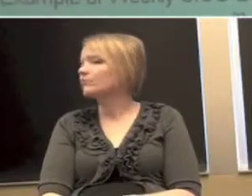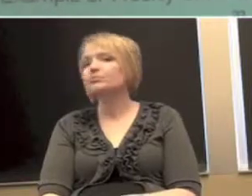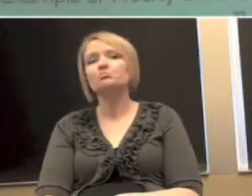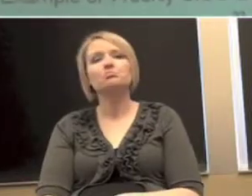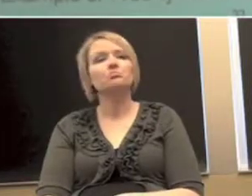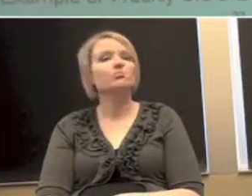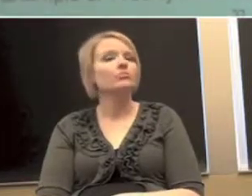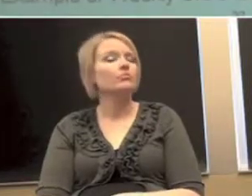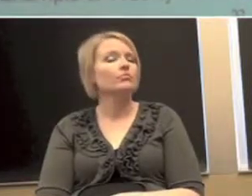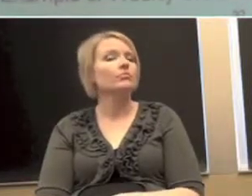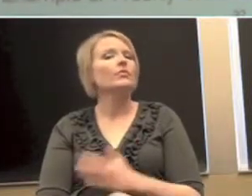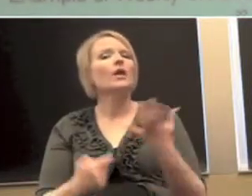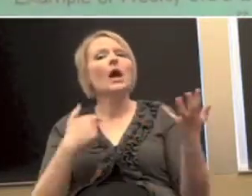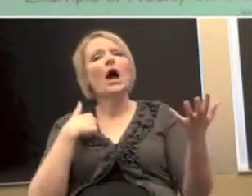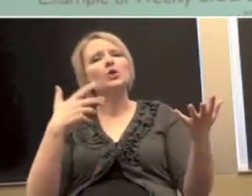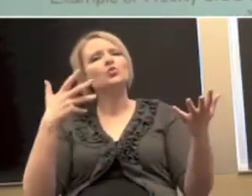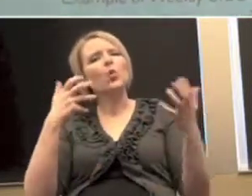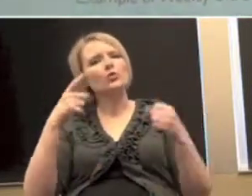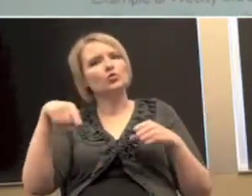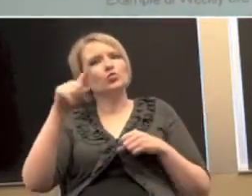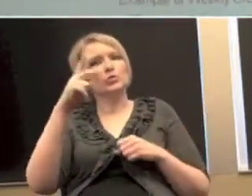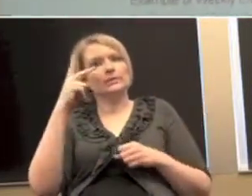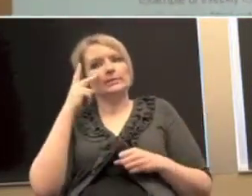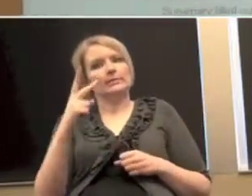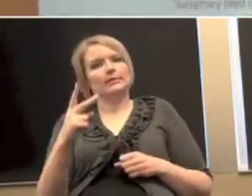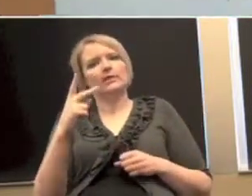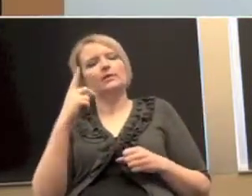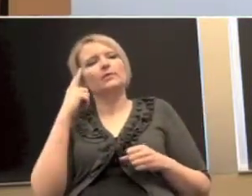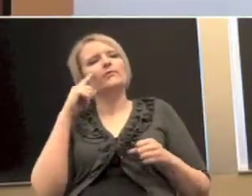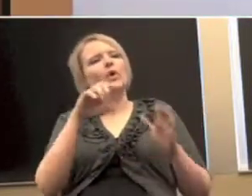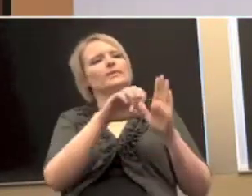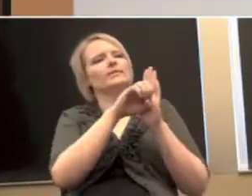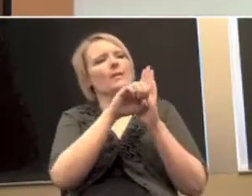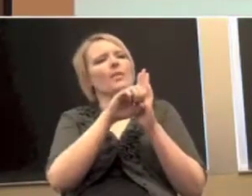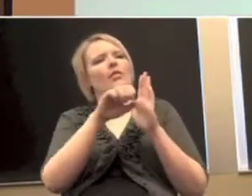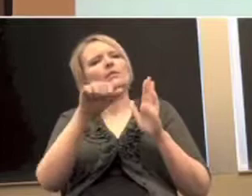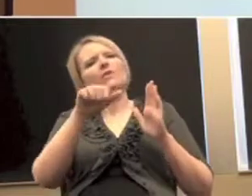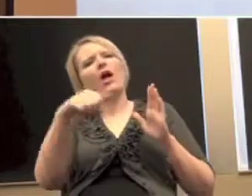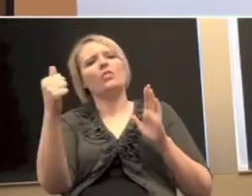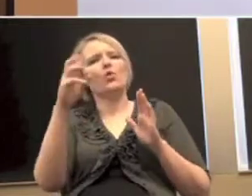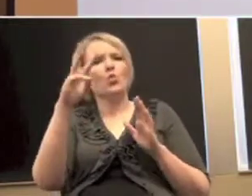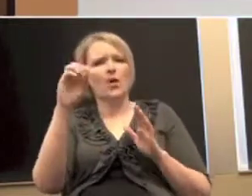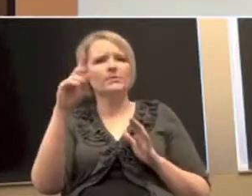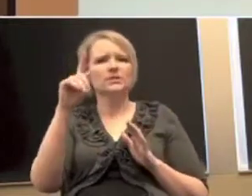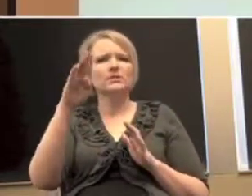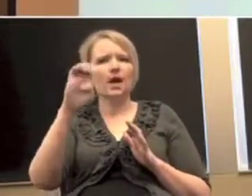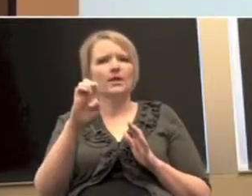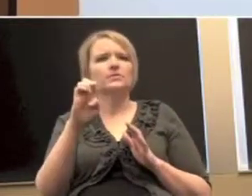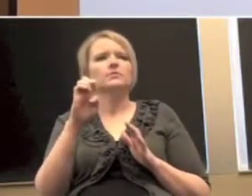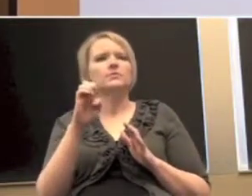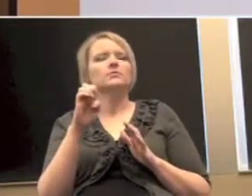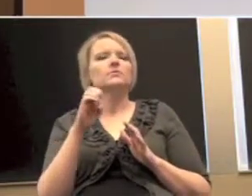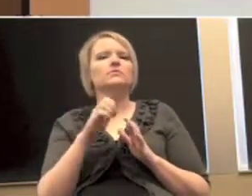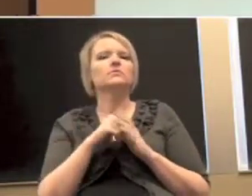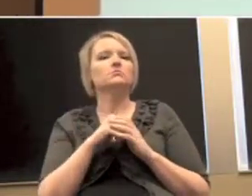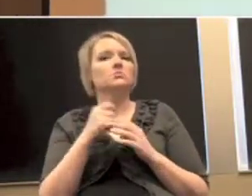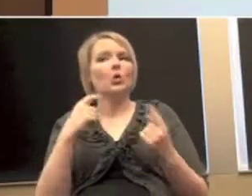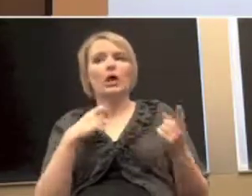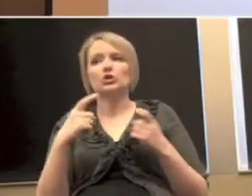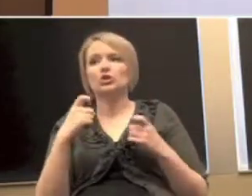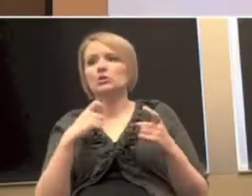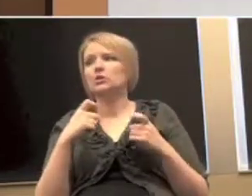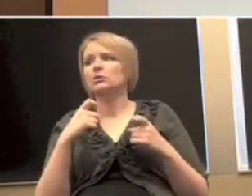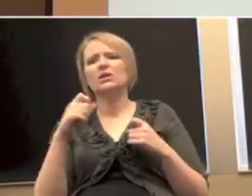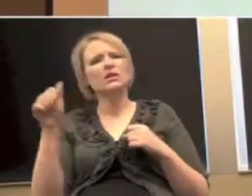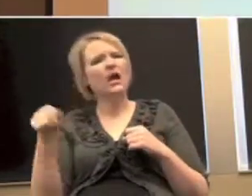Any questions on that? I just wanted you to see this, get a sample of the different kind of websites that you have out there. Because people are having problems getting to it. Any questions on that?